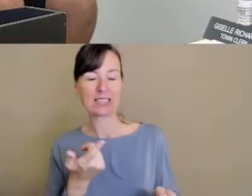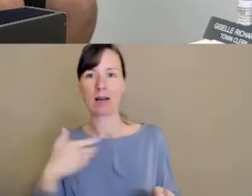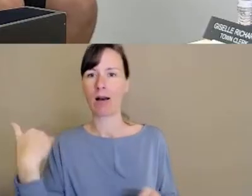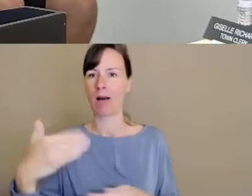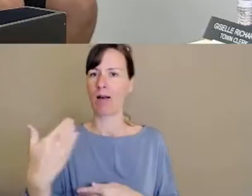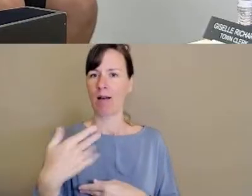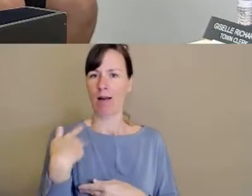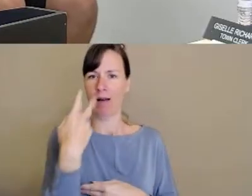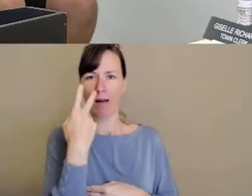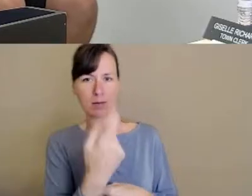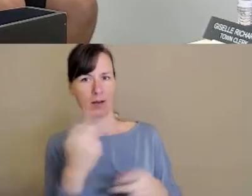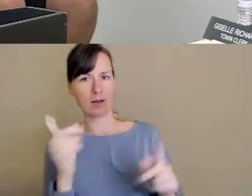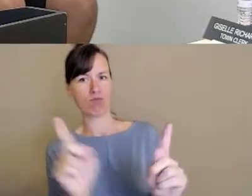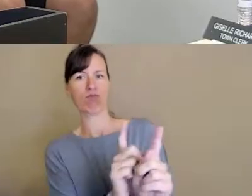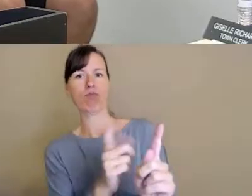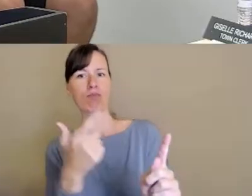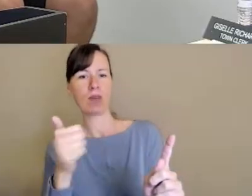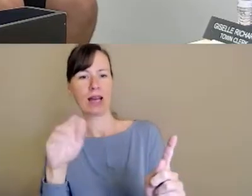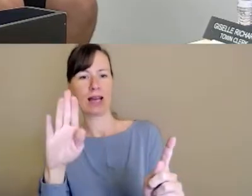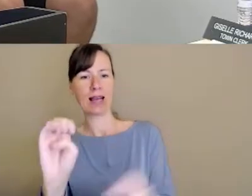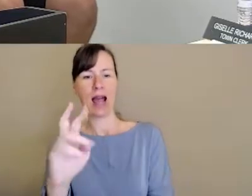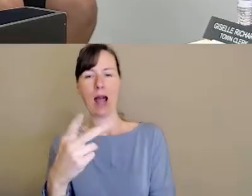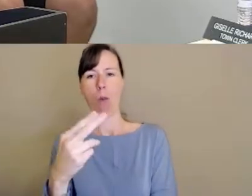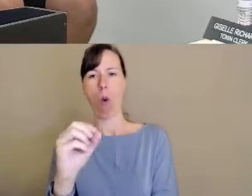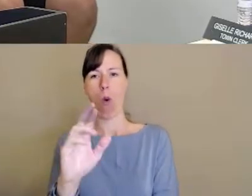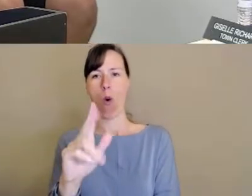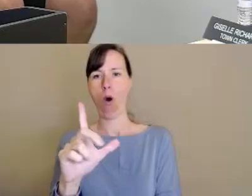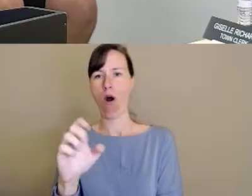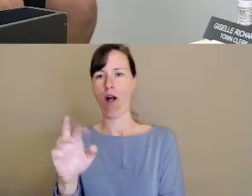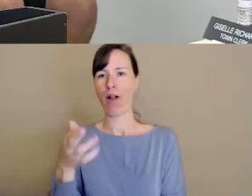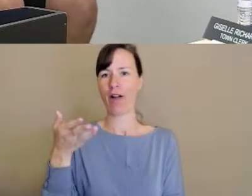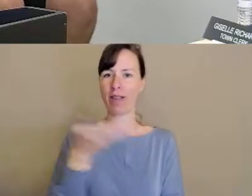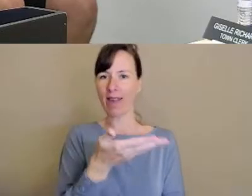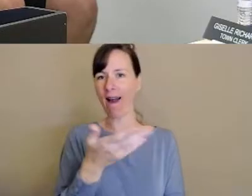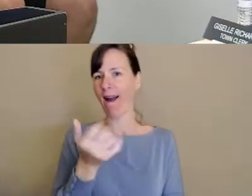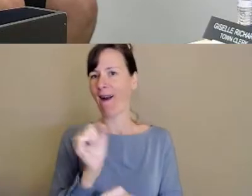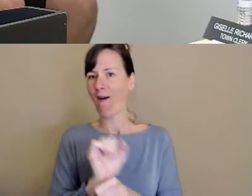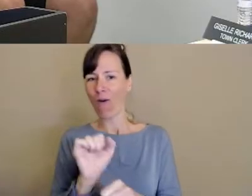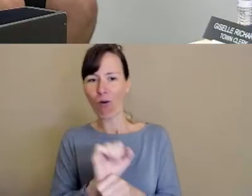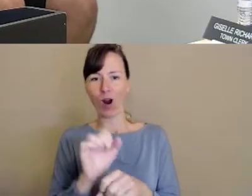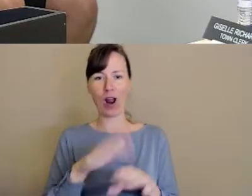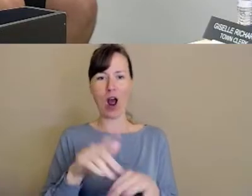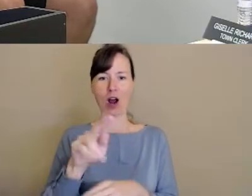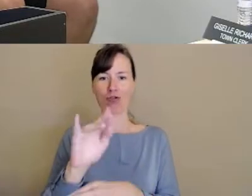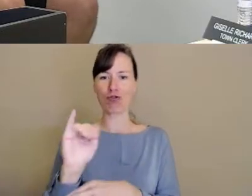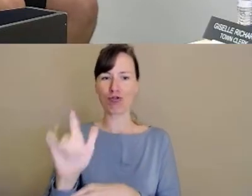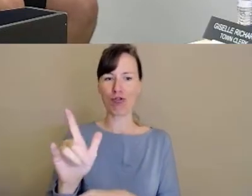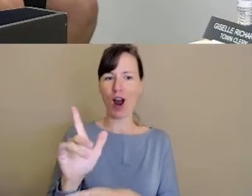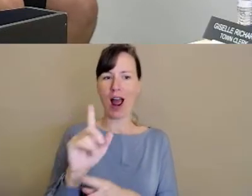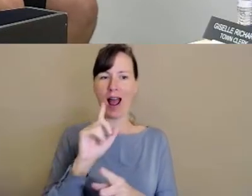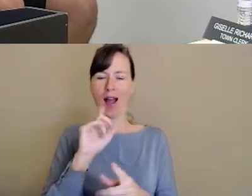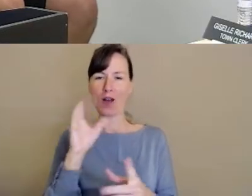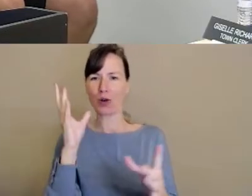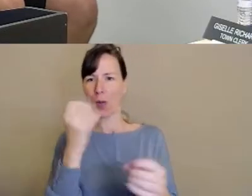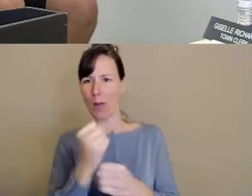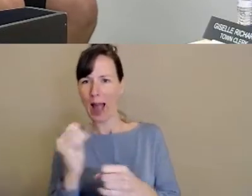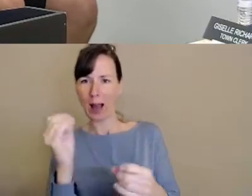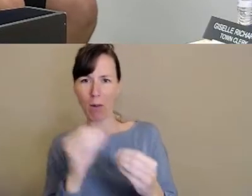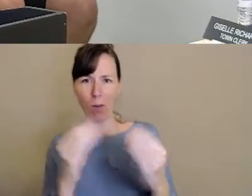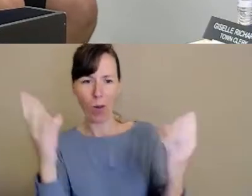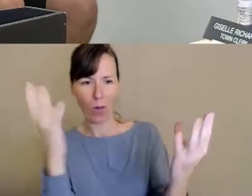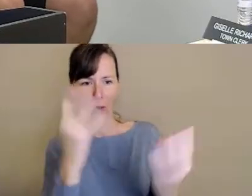on the trail, working tirelessly to beautify the area and ensure it is safe for everyone in our